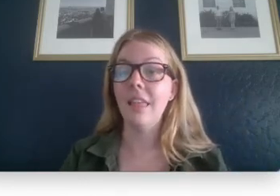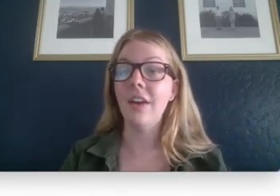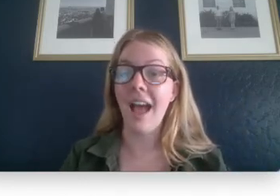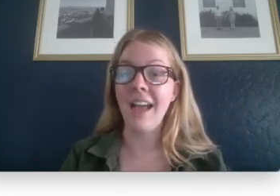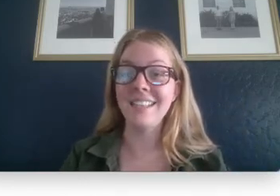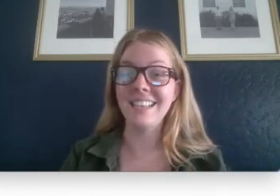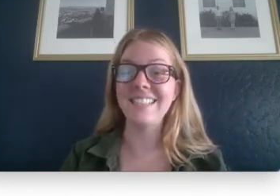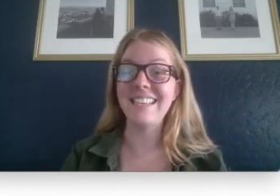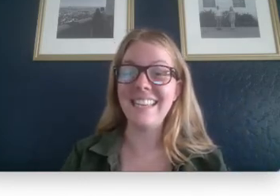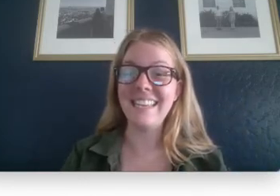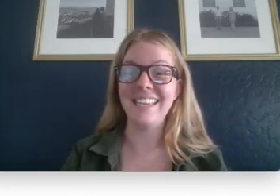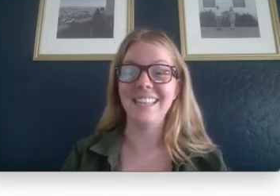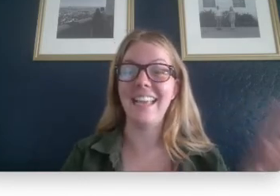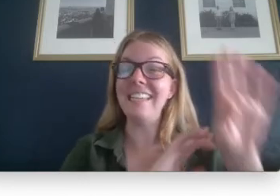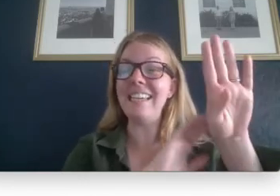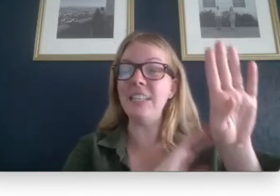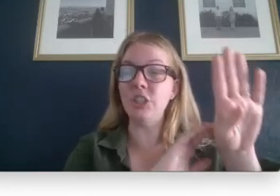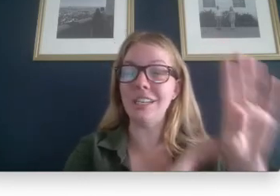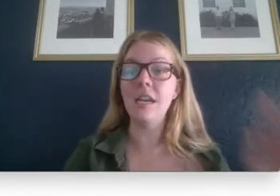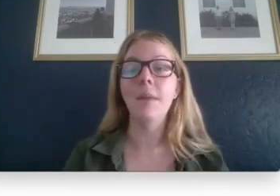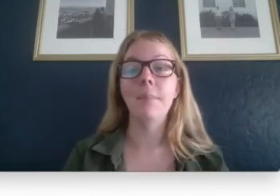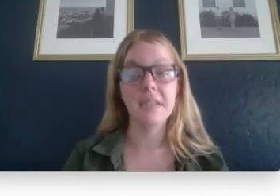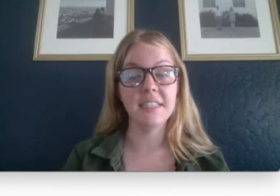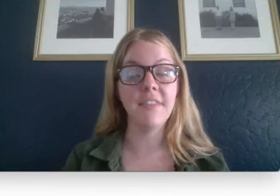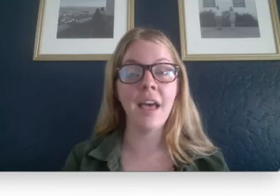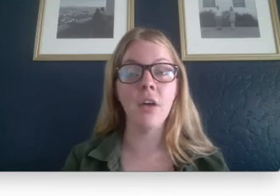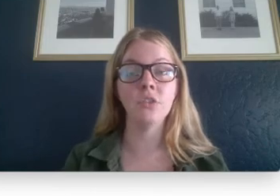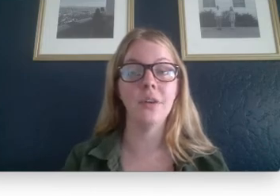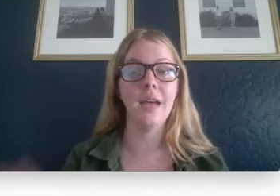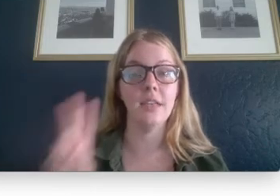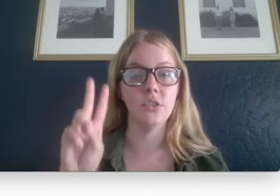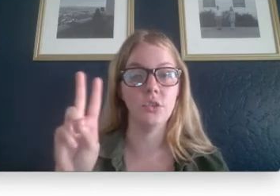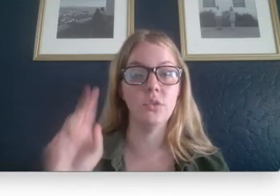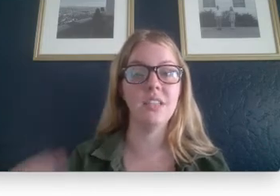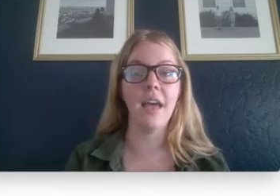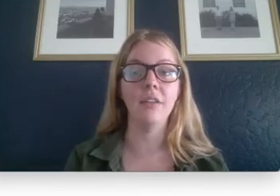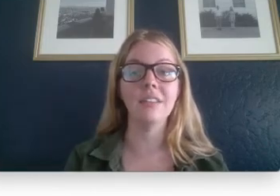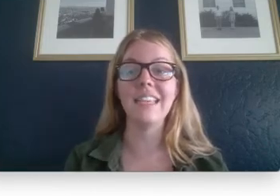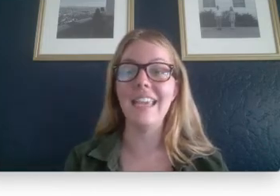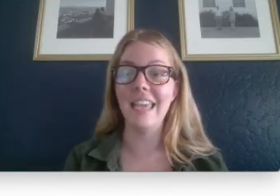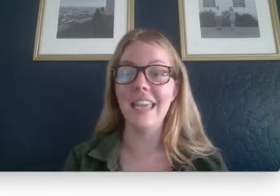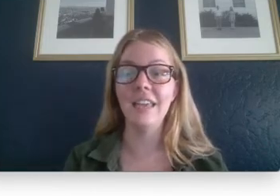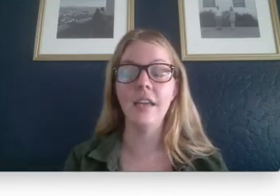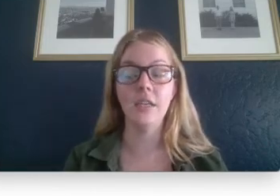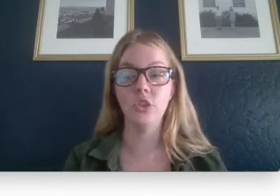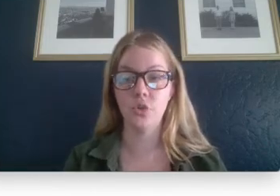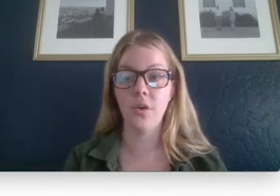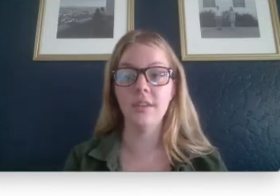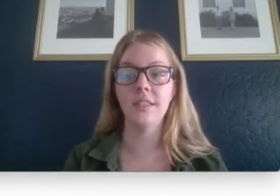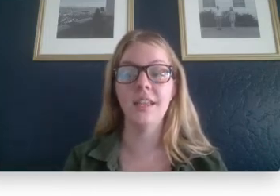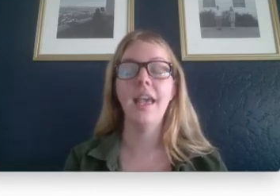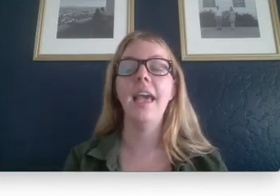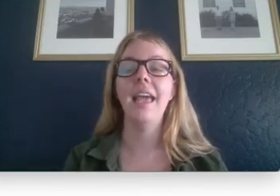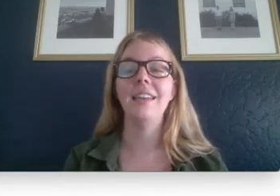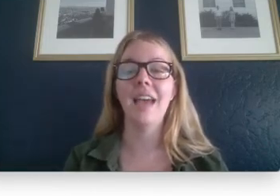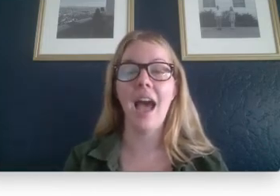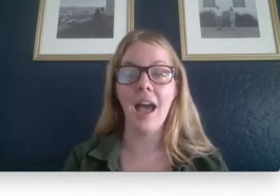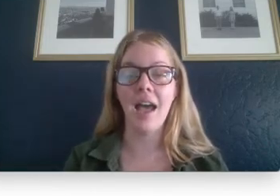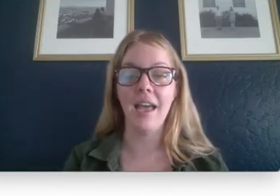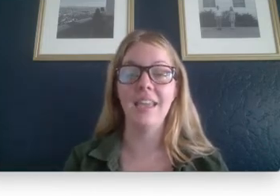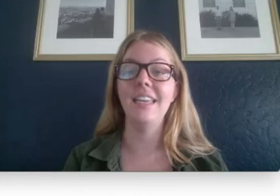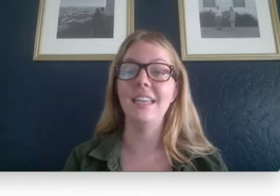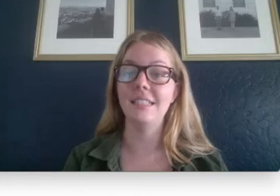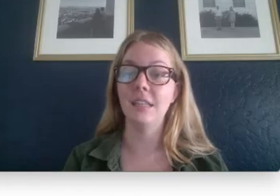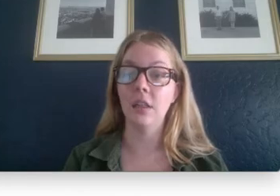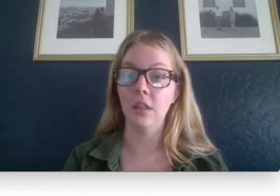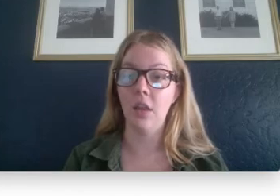The letter I says like itchy, but it's a vowel, so it has two sounds. Is short, and